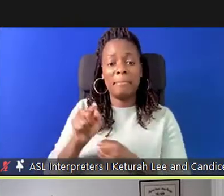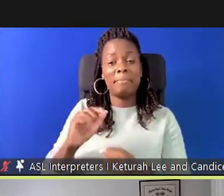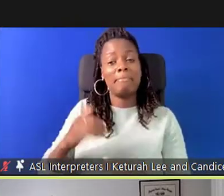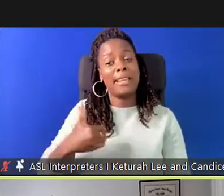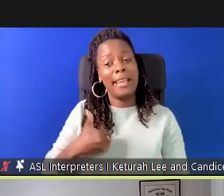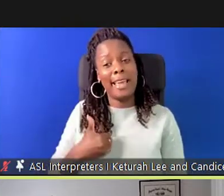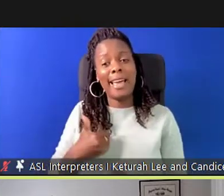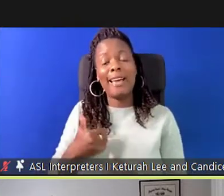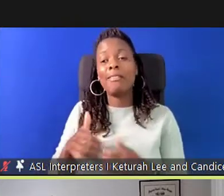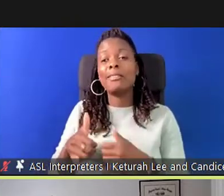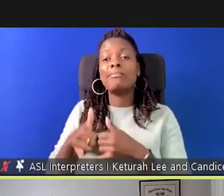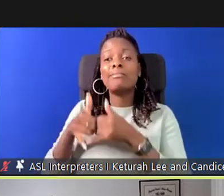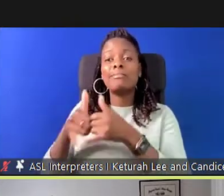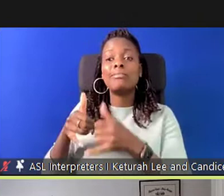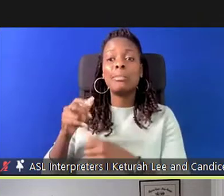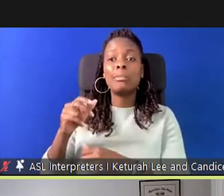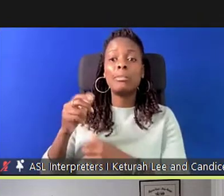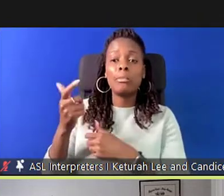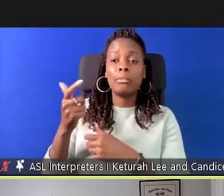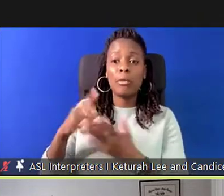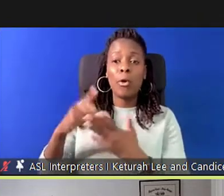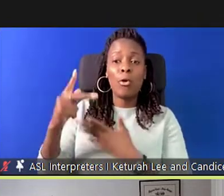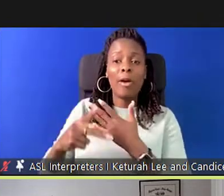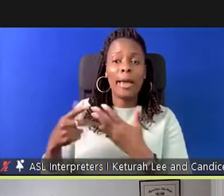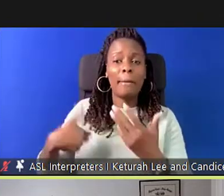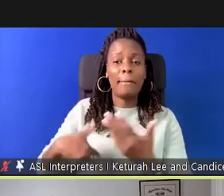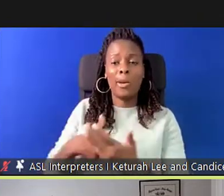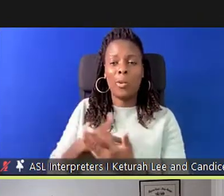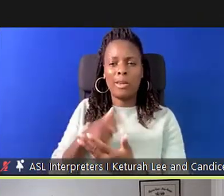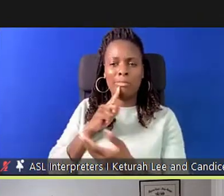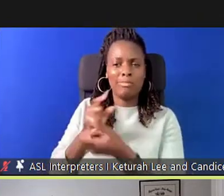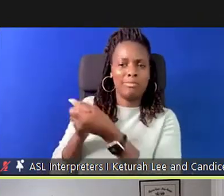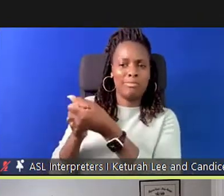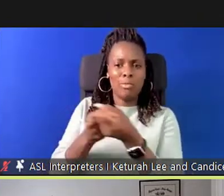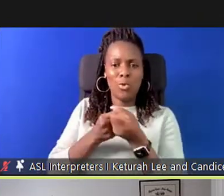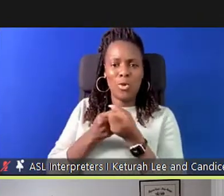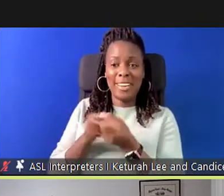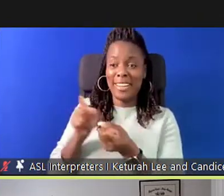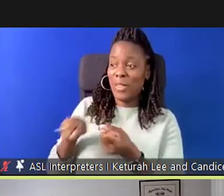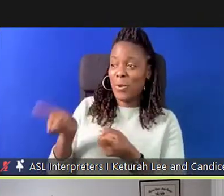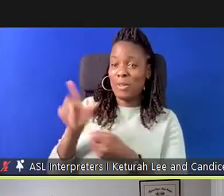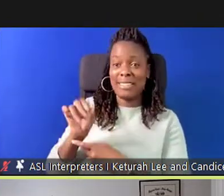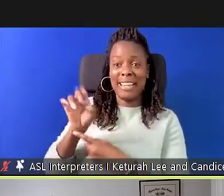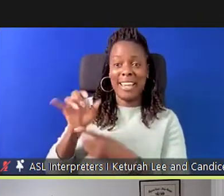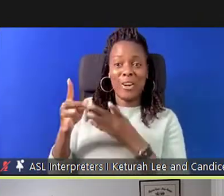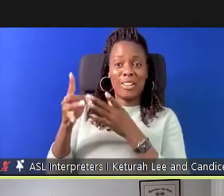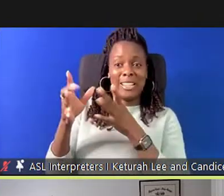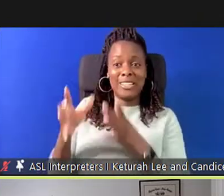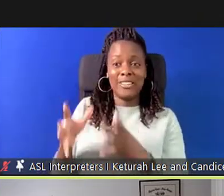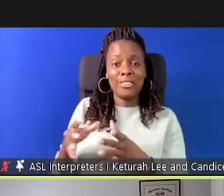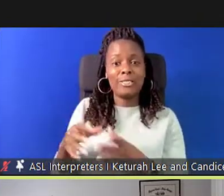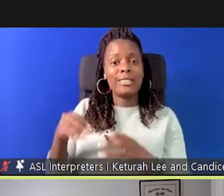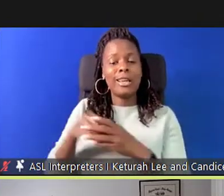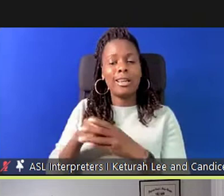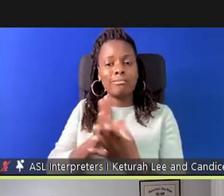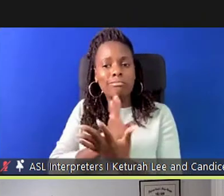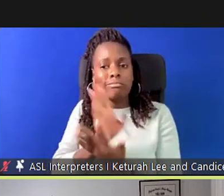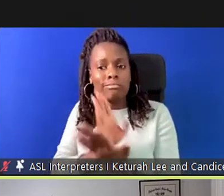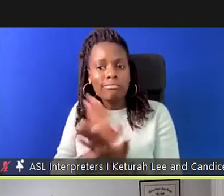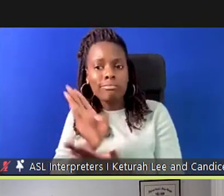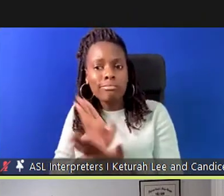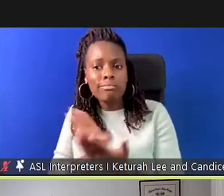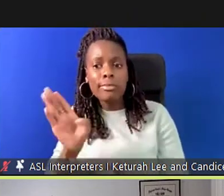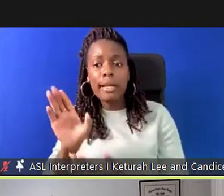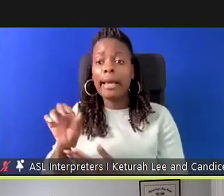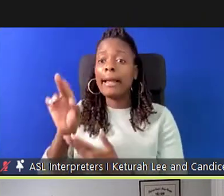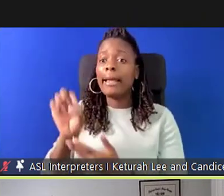in emerging palliative care leaders across disciplines, geographies, and practice settings. Each